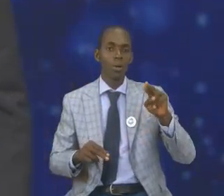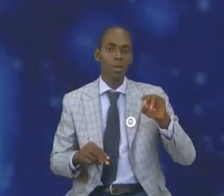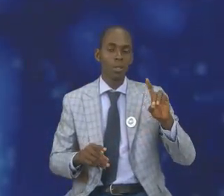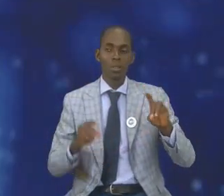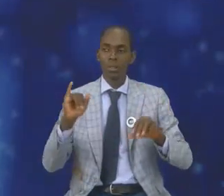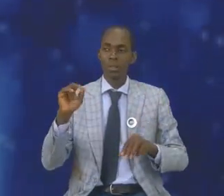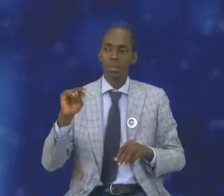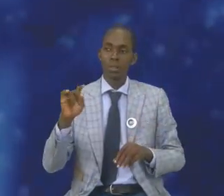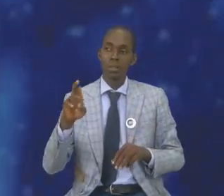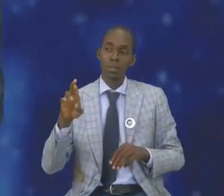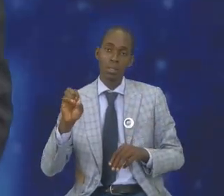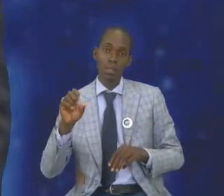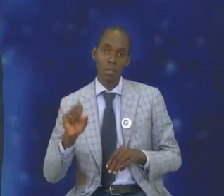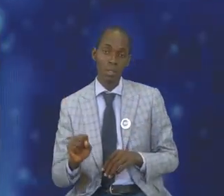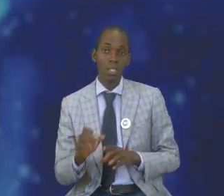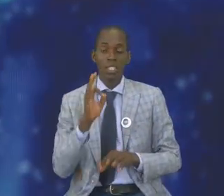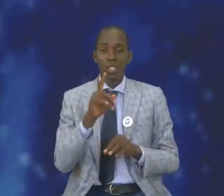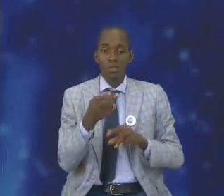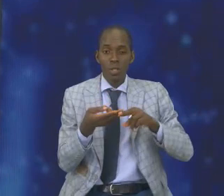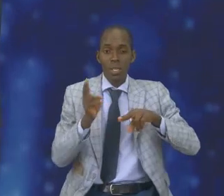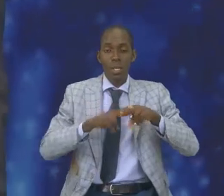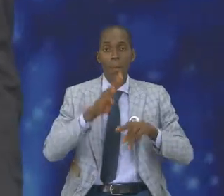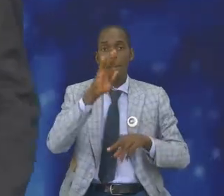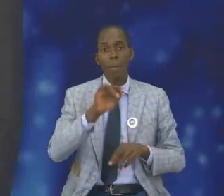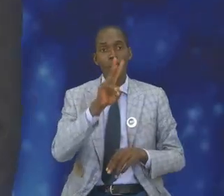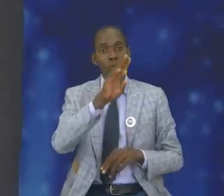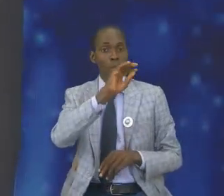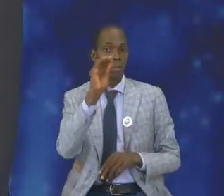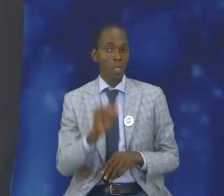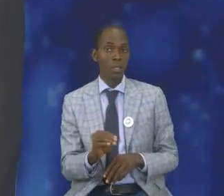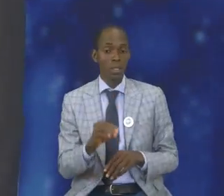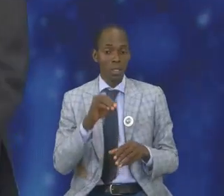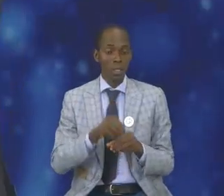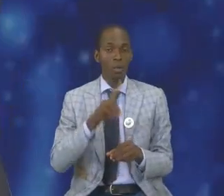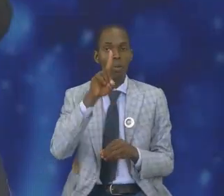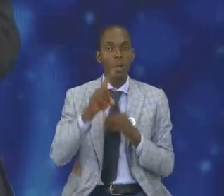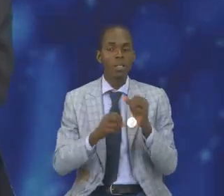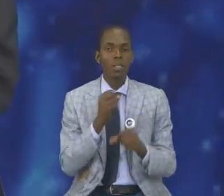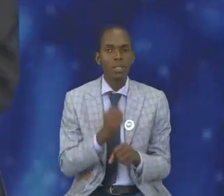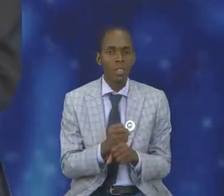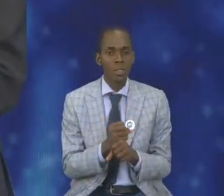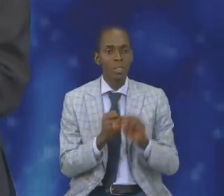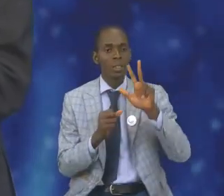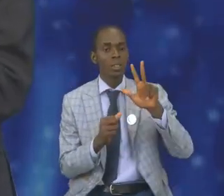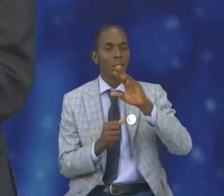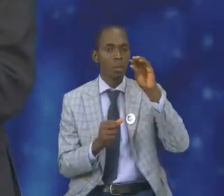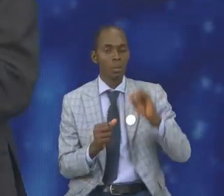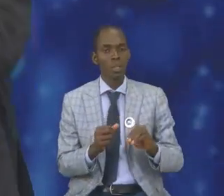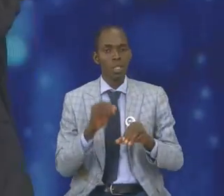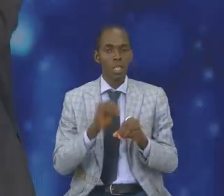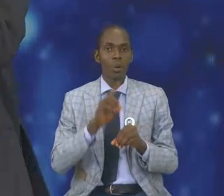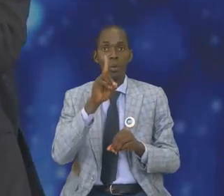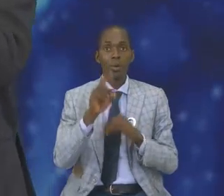increase by 2% in 1 year, 3% in